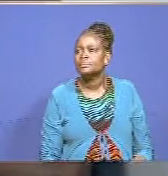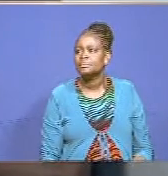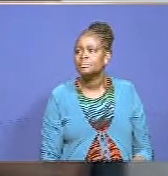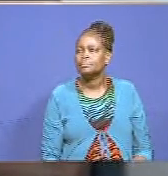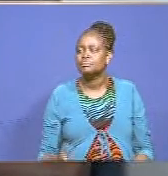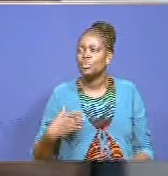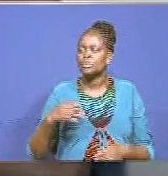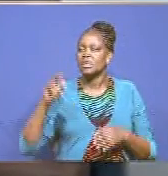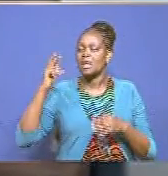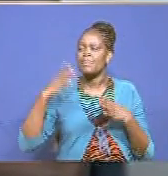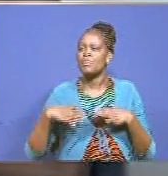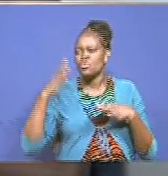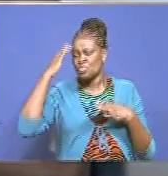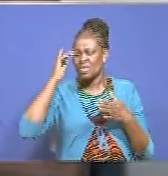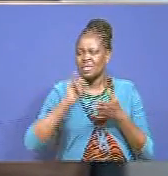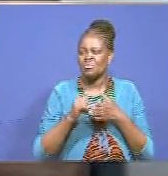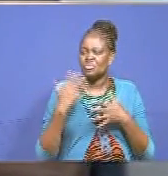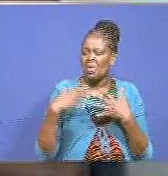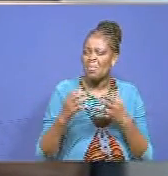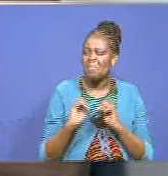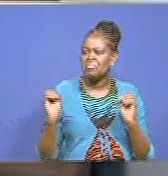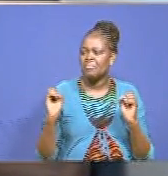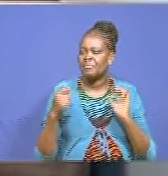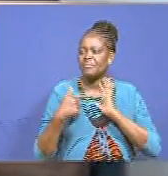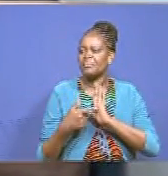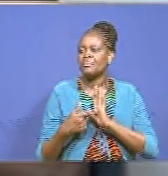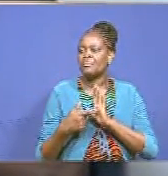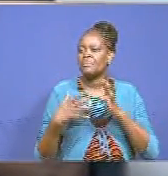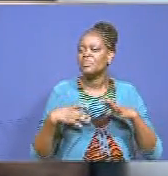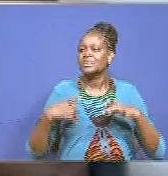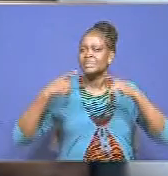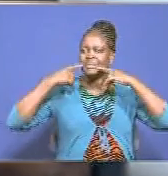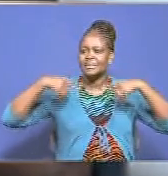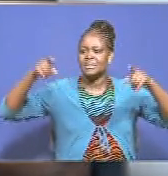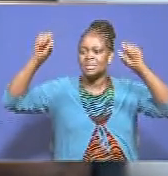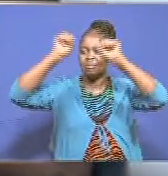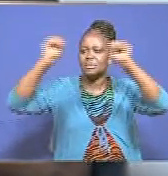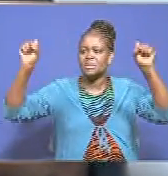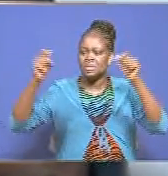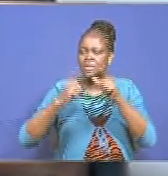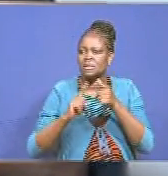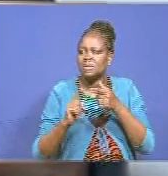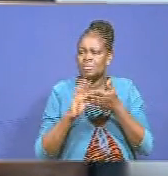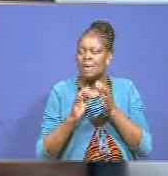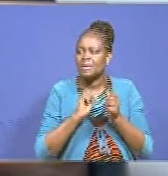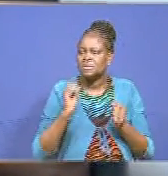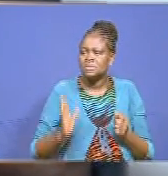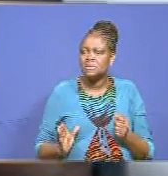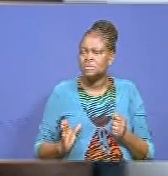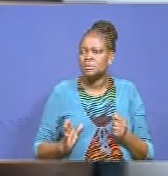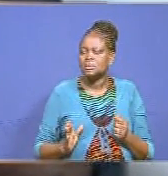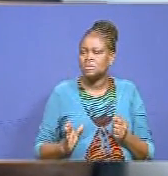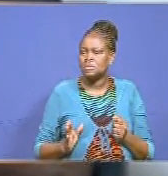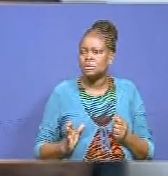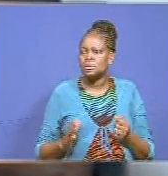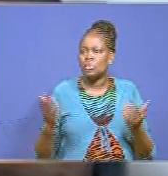we don't want to get into comedies where somebody declares to be a president to end up to be a senator. Uh-huh.